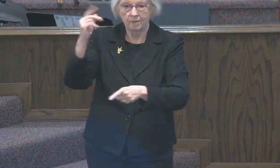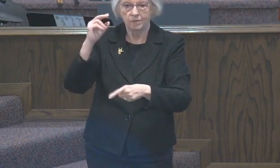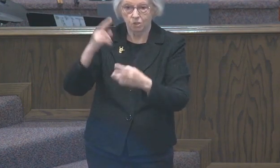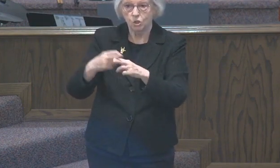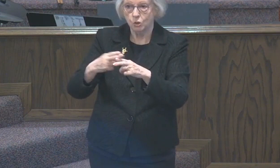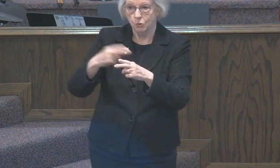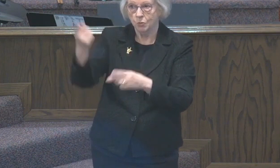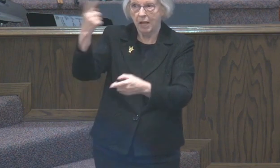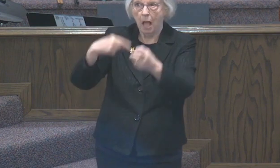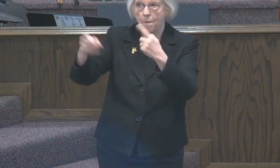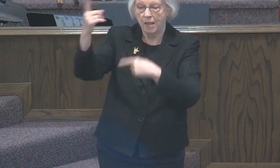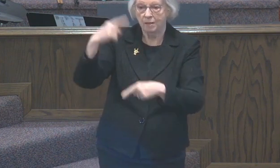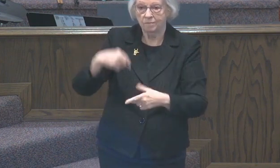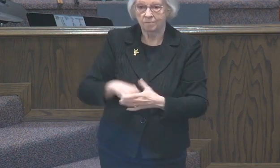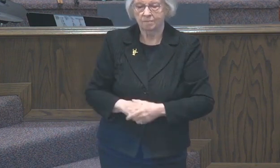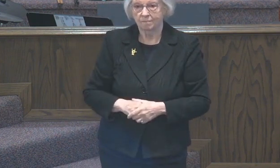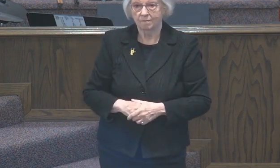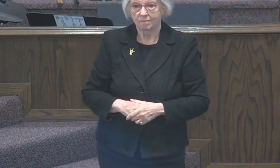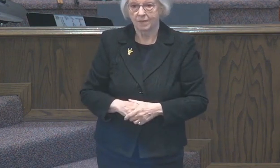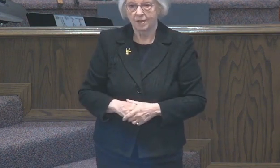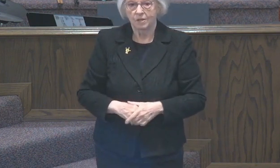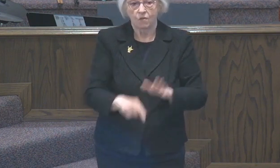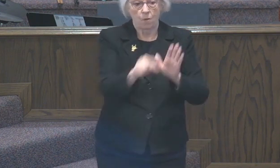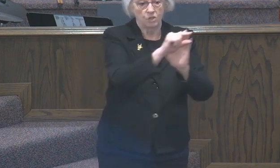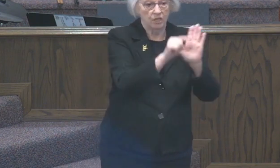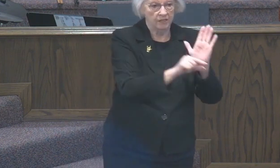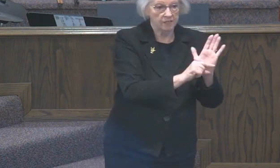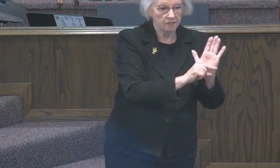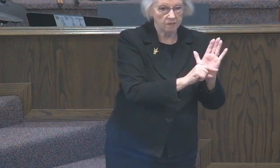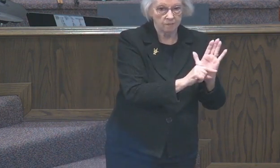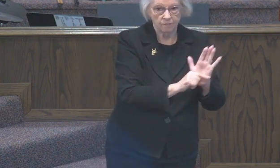from Genesis to maps. It is there. It is evident.